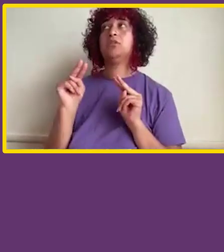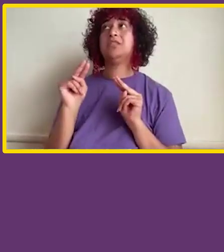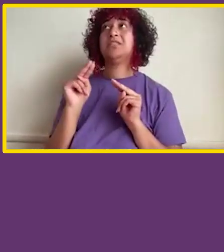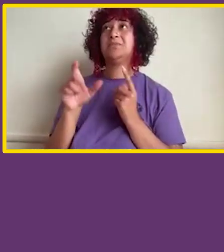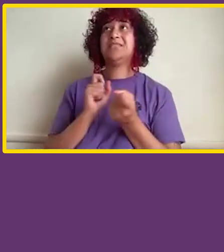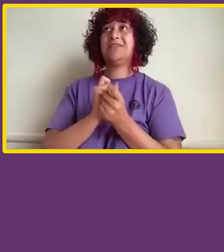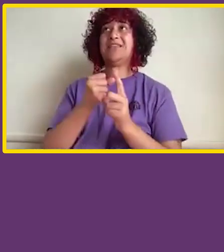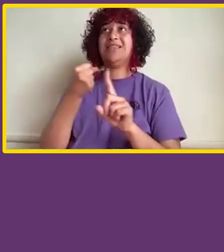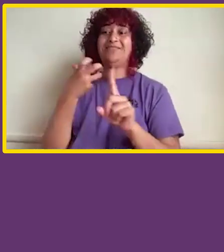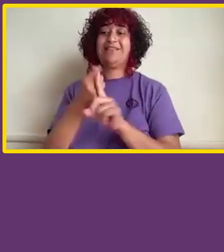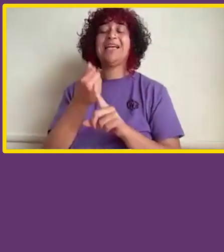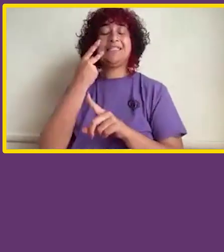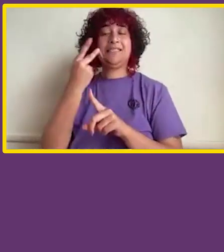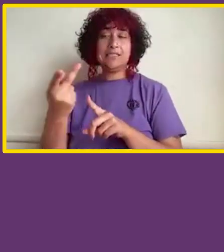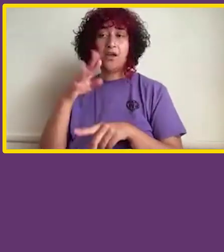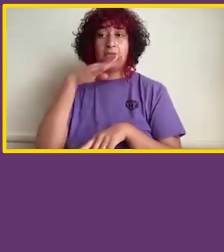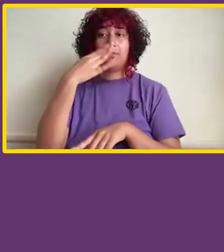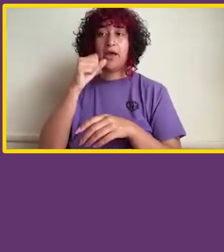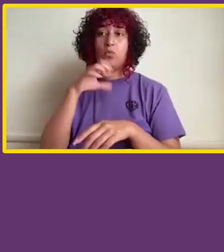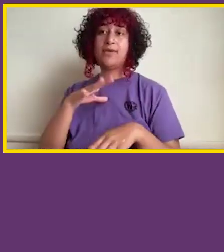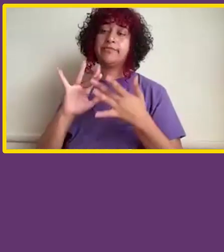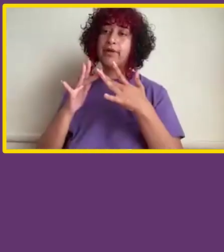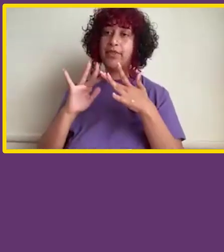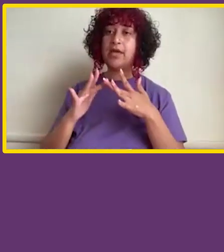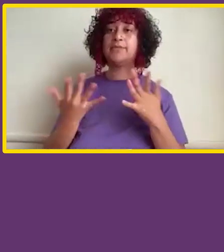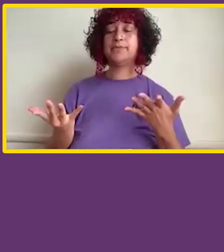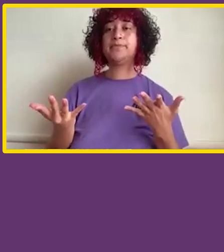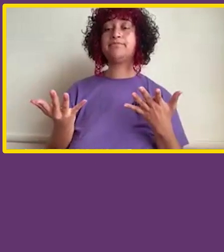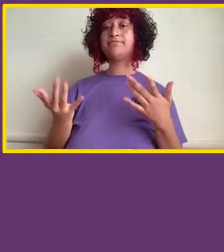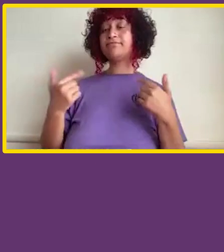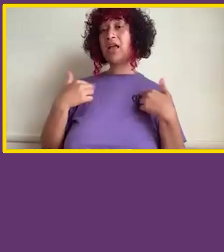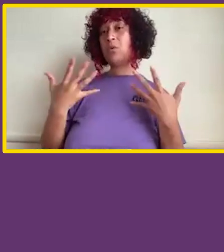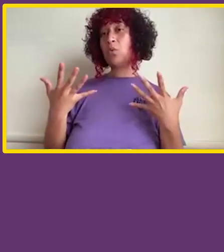that I see on Black women in social media. I would like